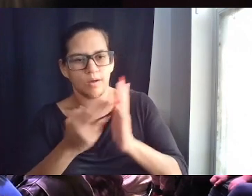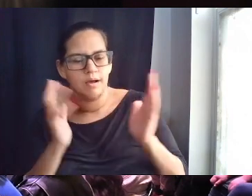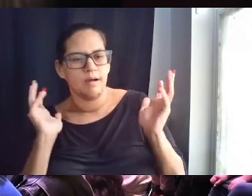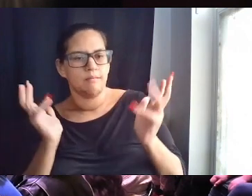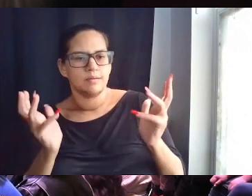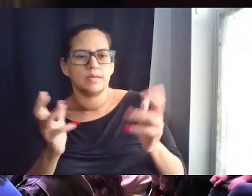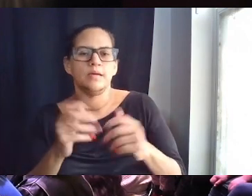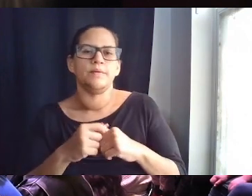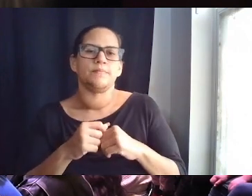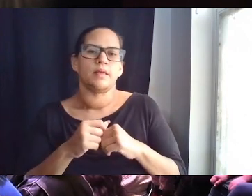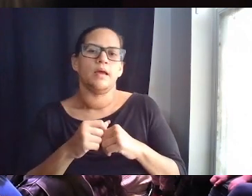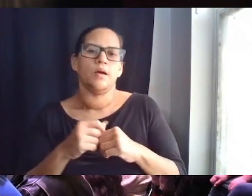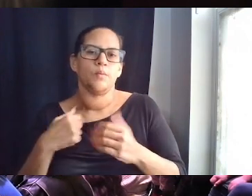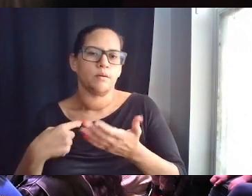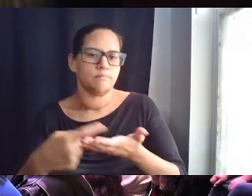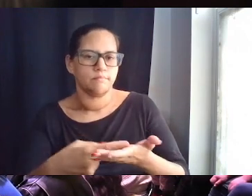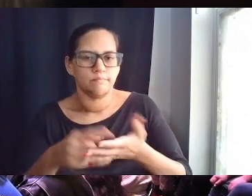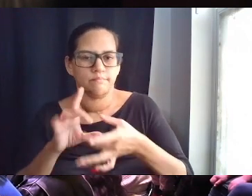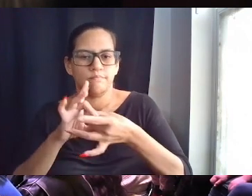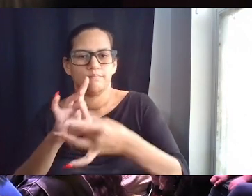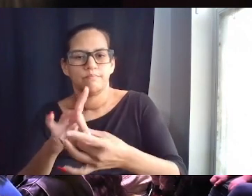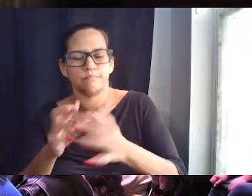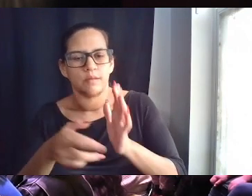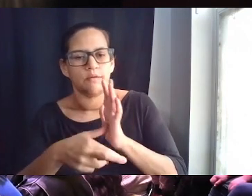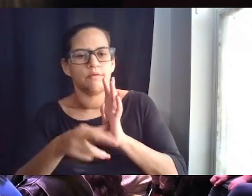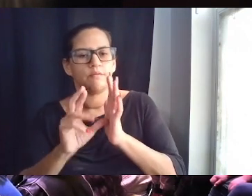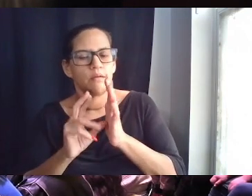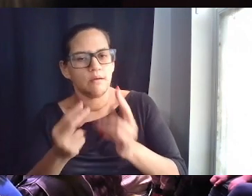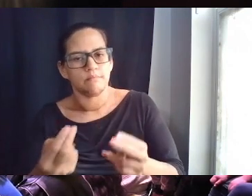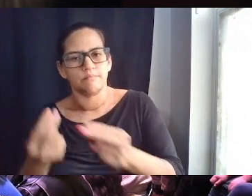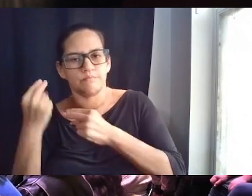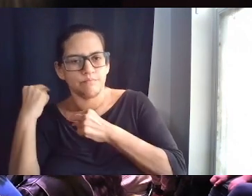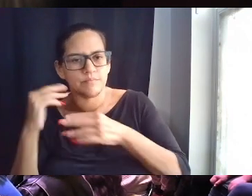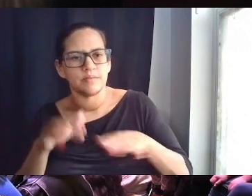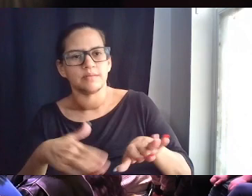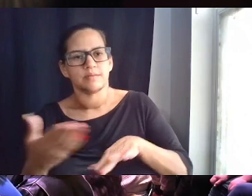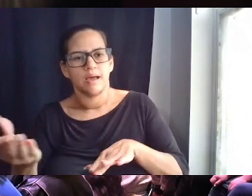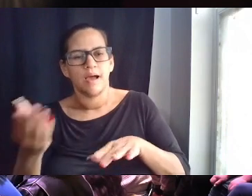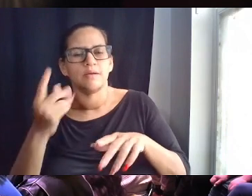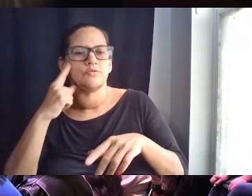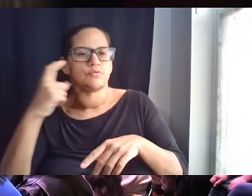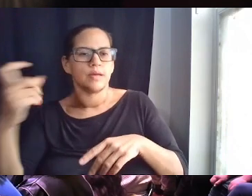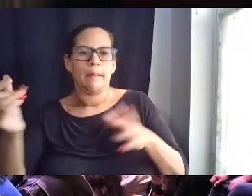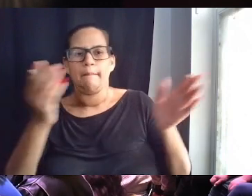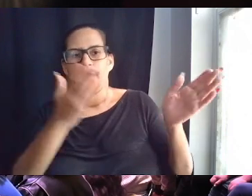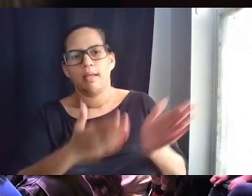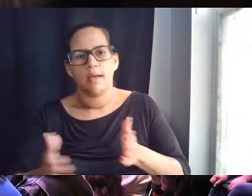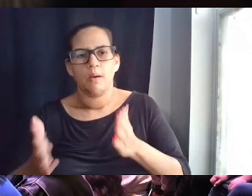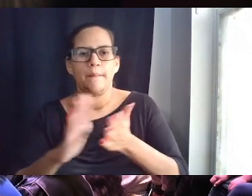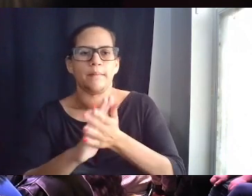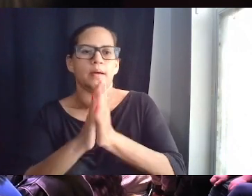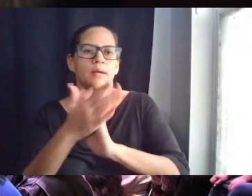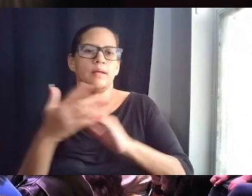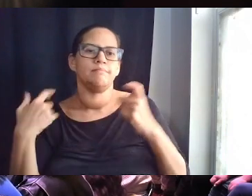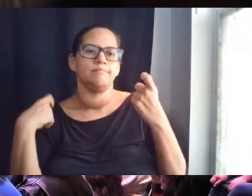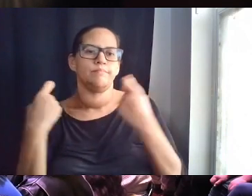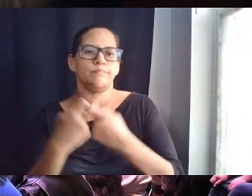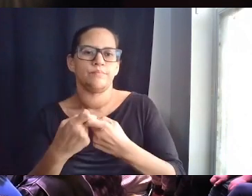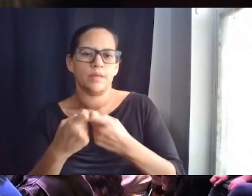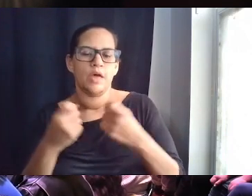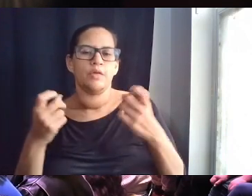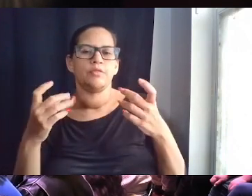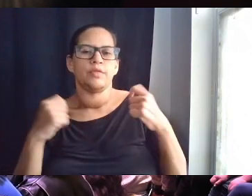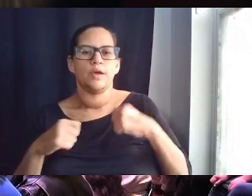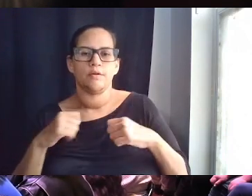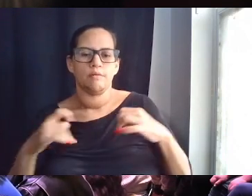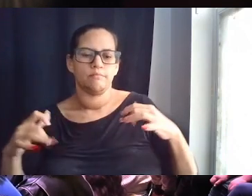connected, reflected, dined, dreamed, and planned what would become the Latinx Theater Commons that in the subsequent decade has